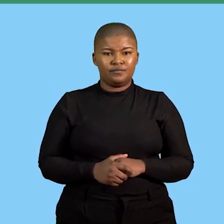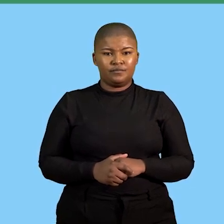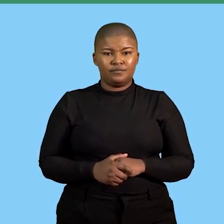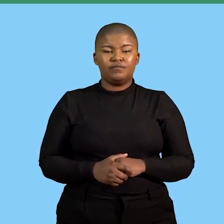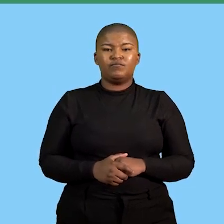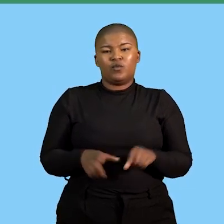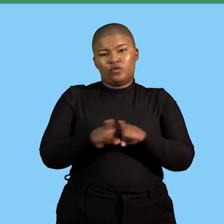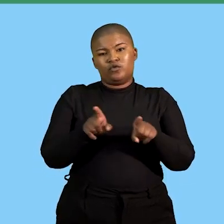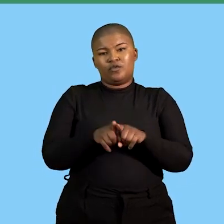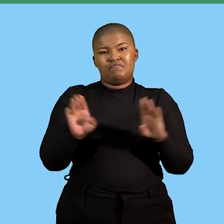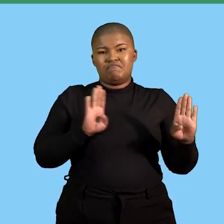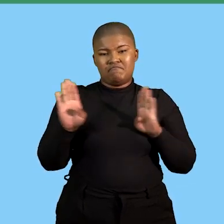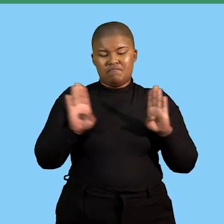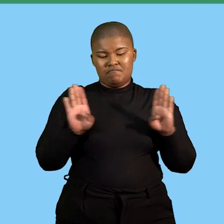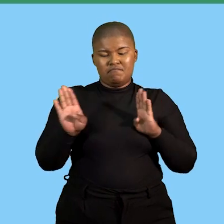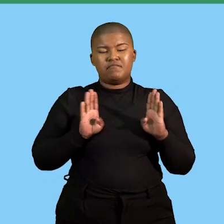and behavior.